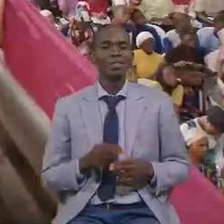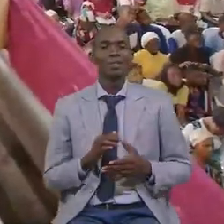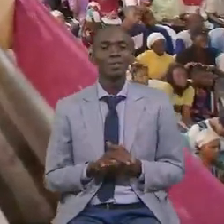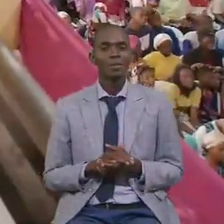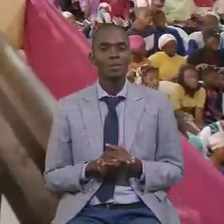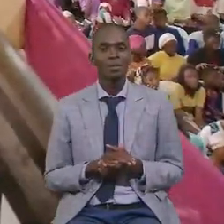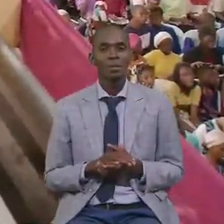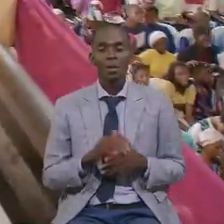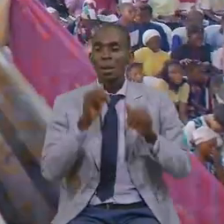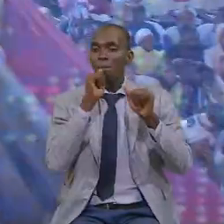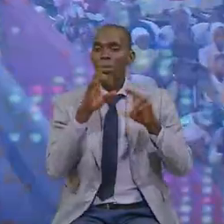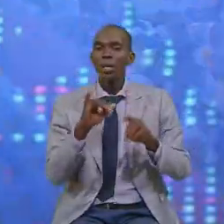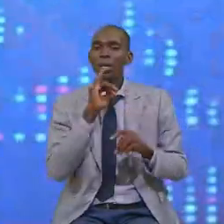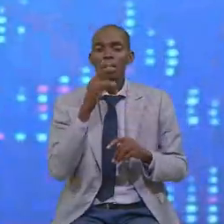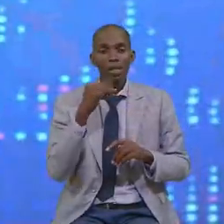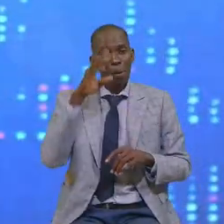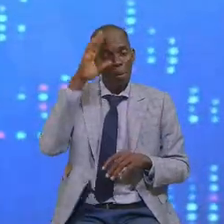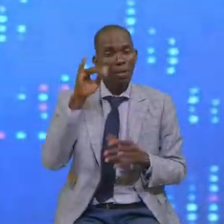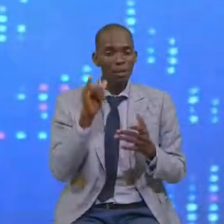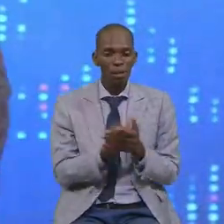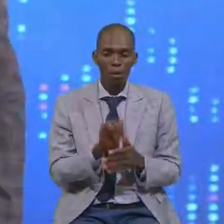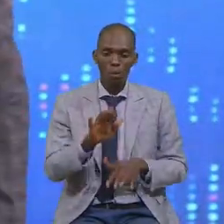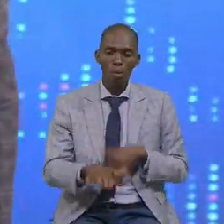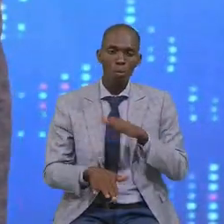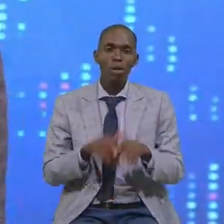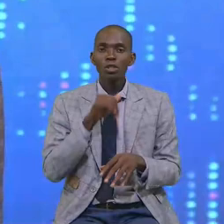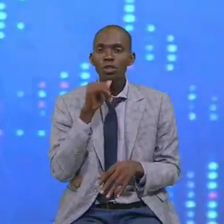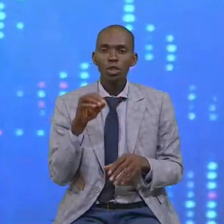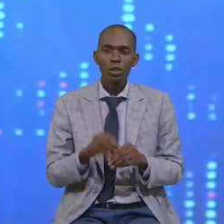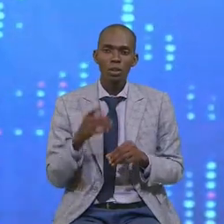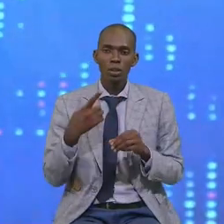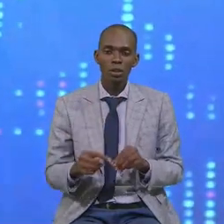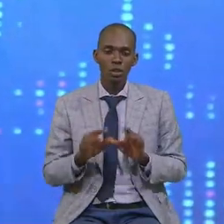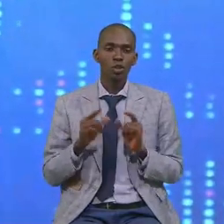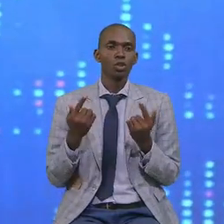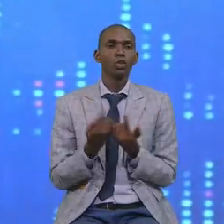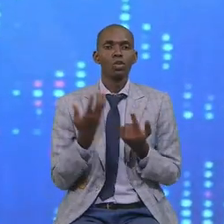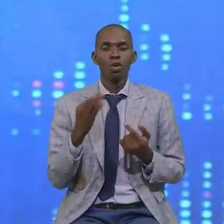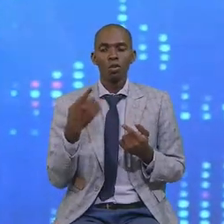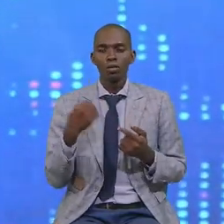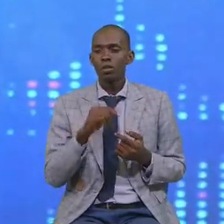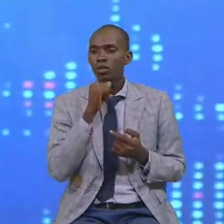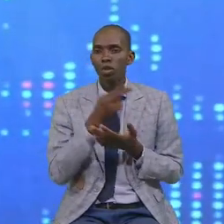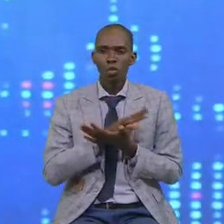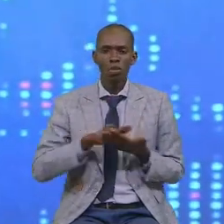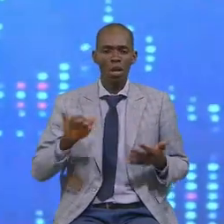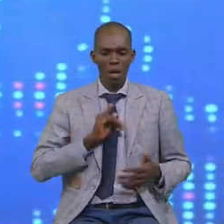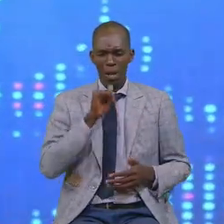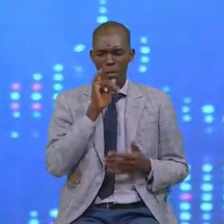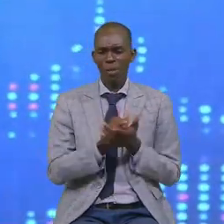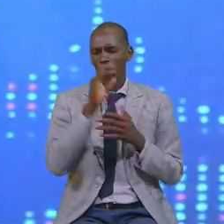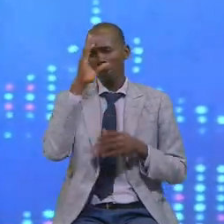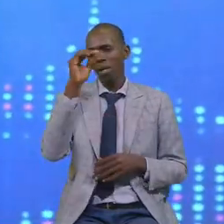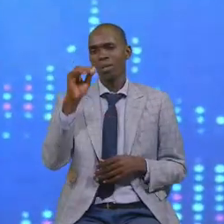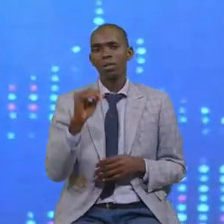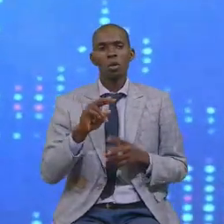Blessed is the man that walketh not in the counsel of the ungodly. I'm that man. Nor